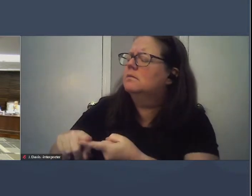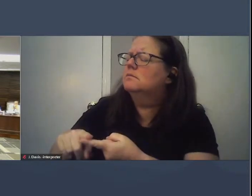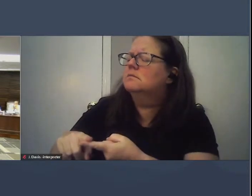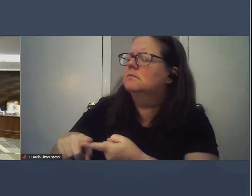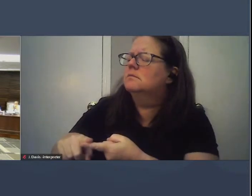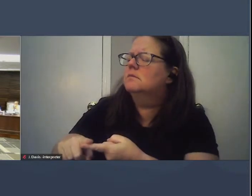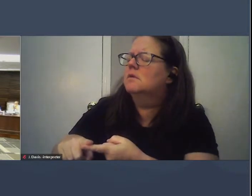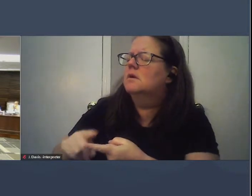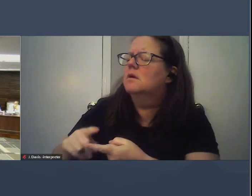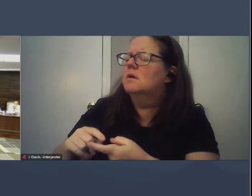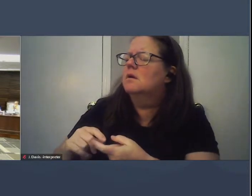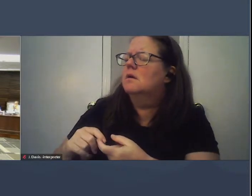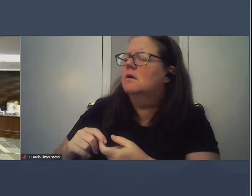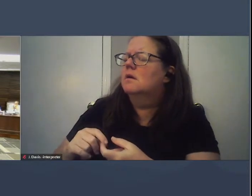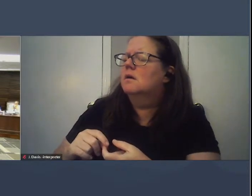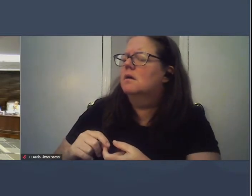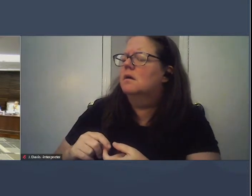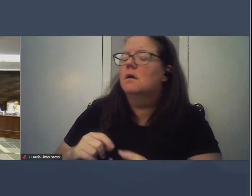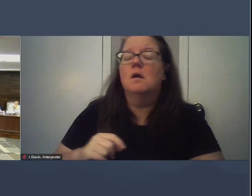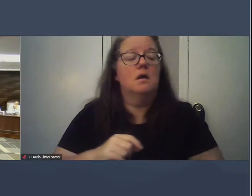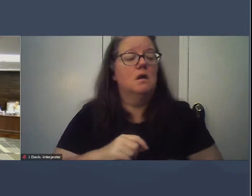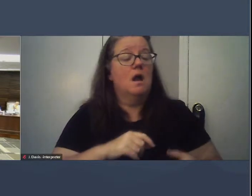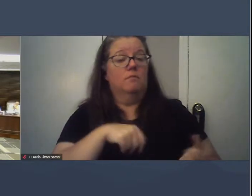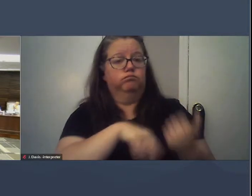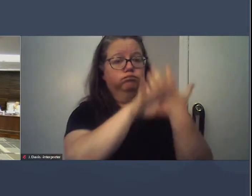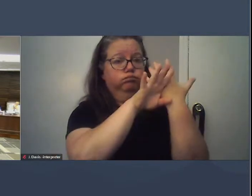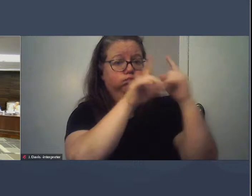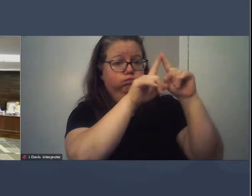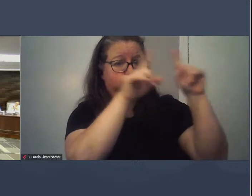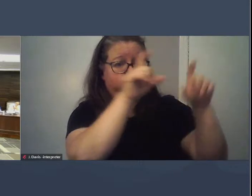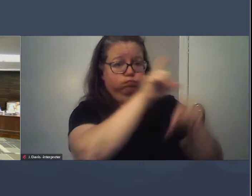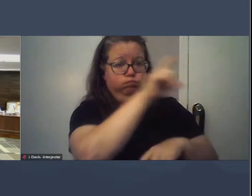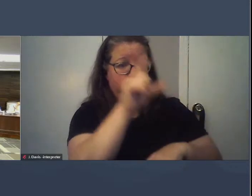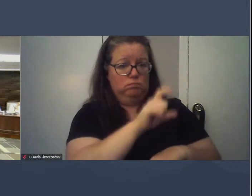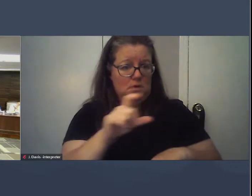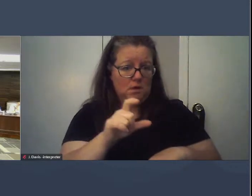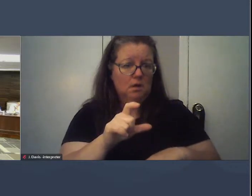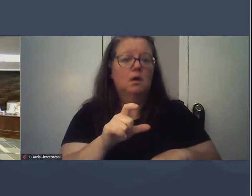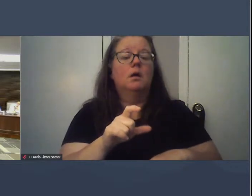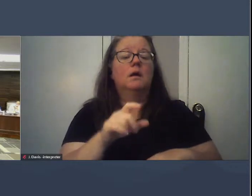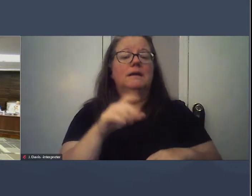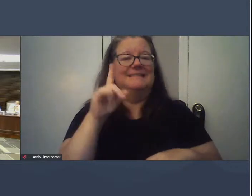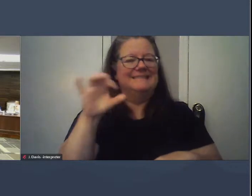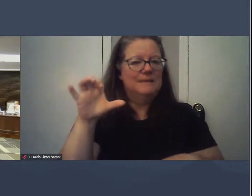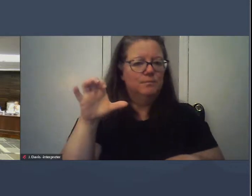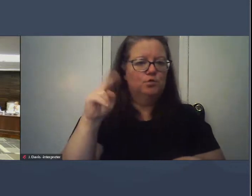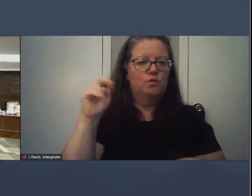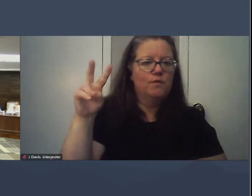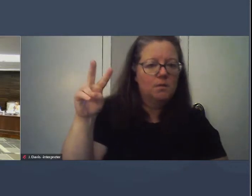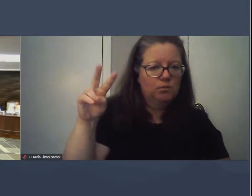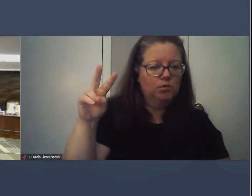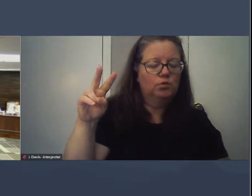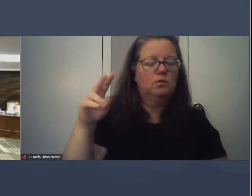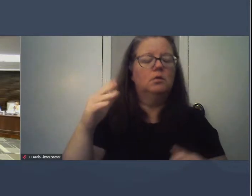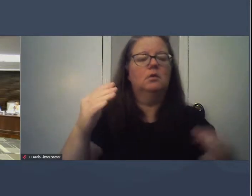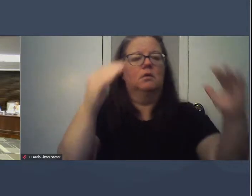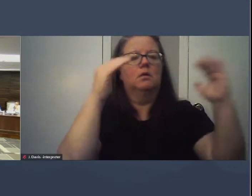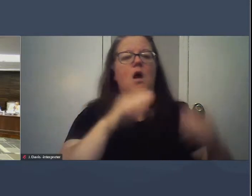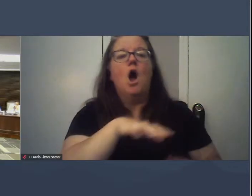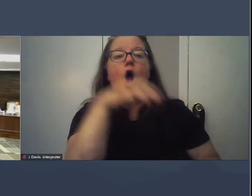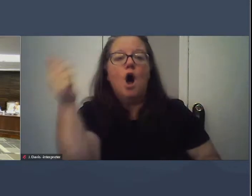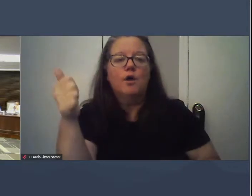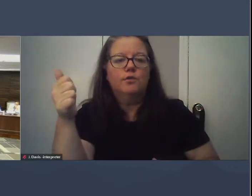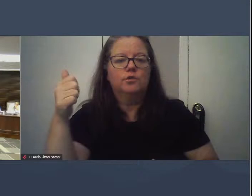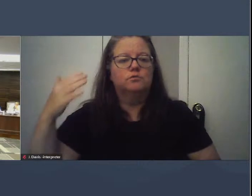had one, it was a actual virtual one back in November, I believe it is. And then we've had other ones along